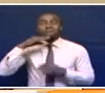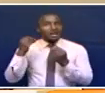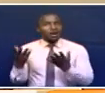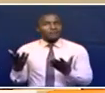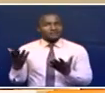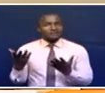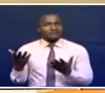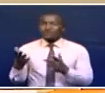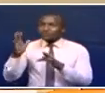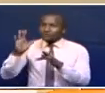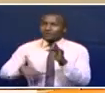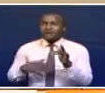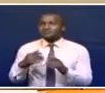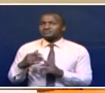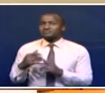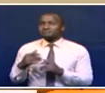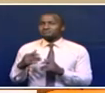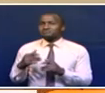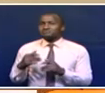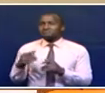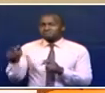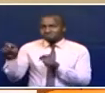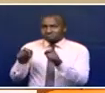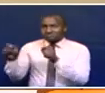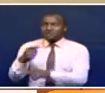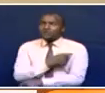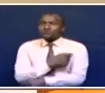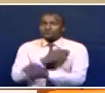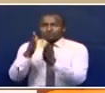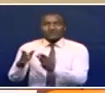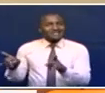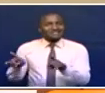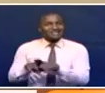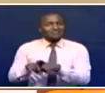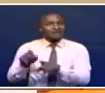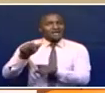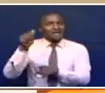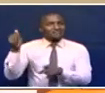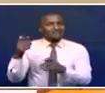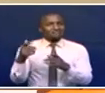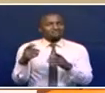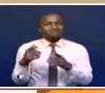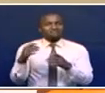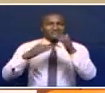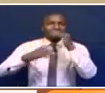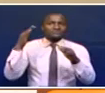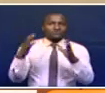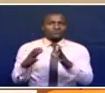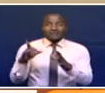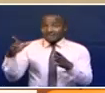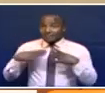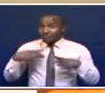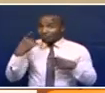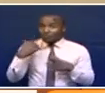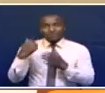cannot handle doctors the same way you would handle other professionals. Because these are people who are in the